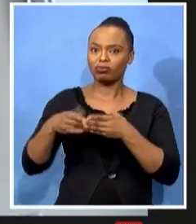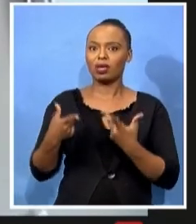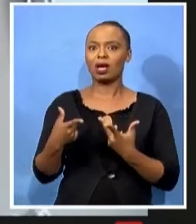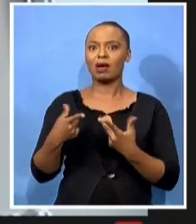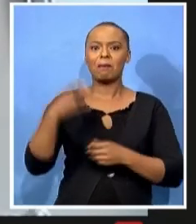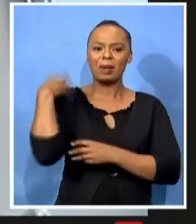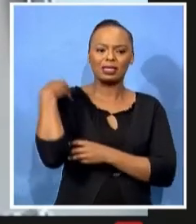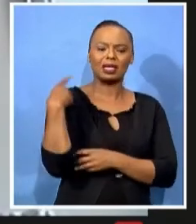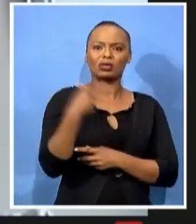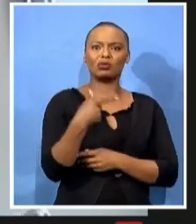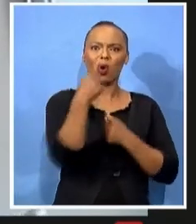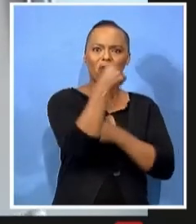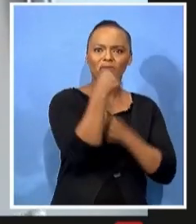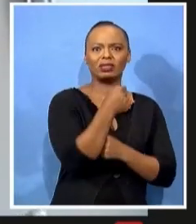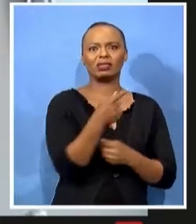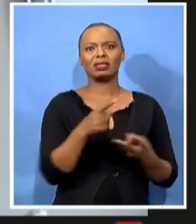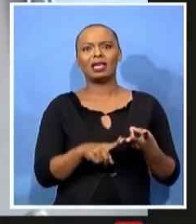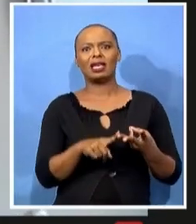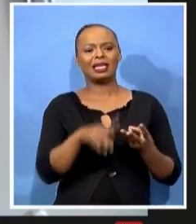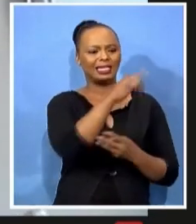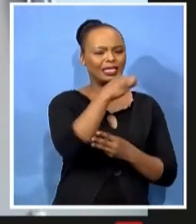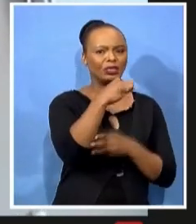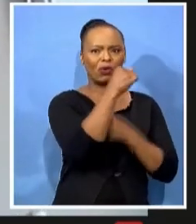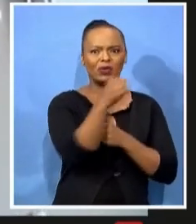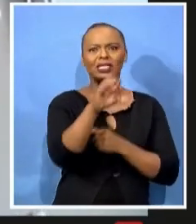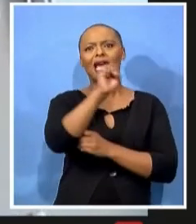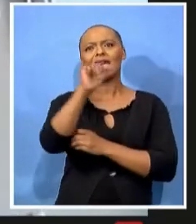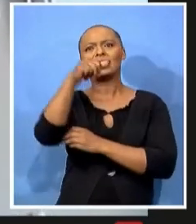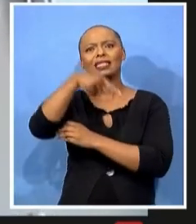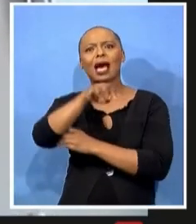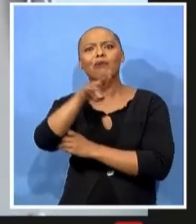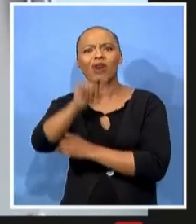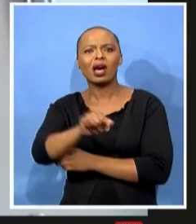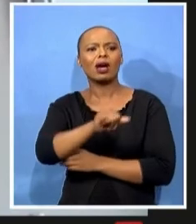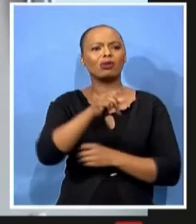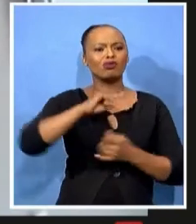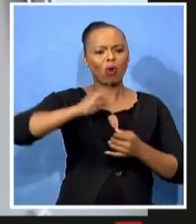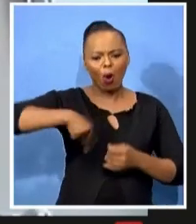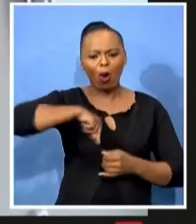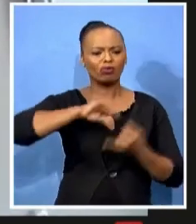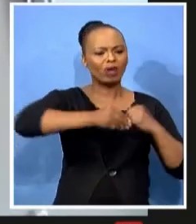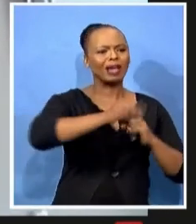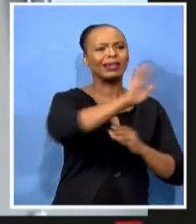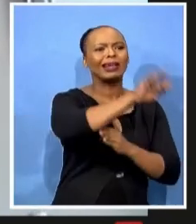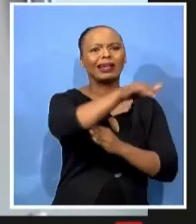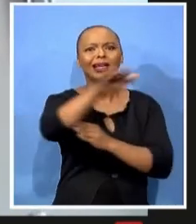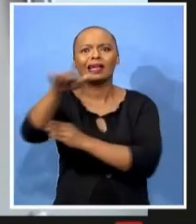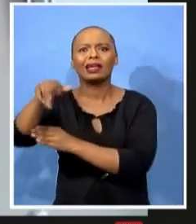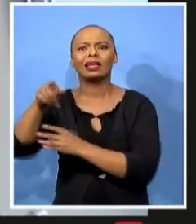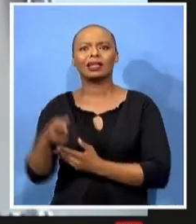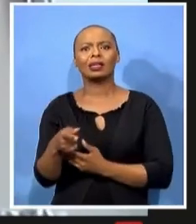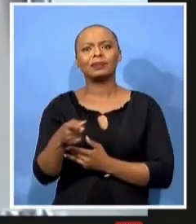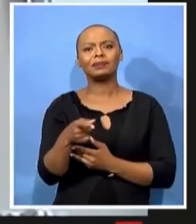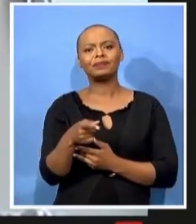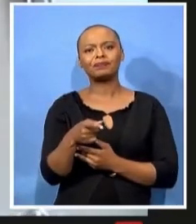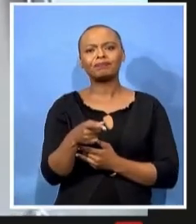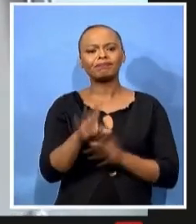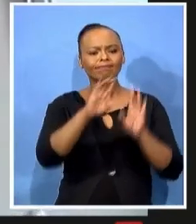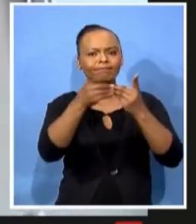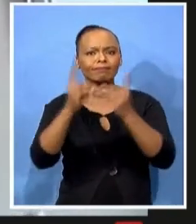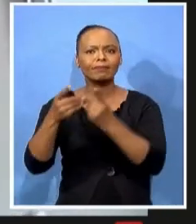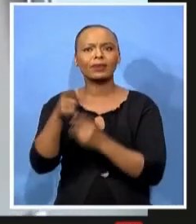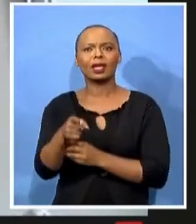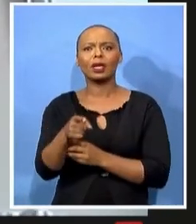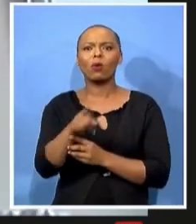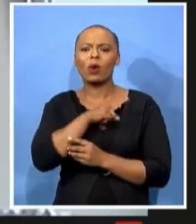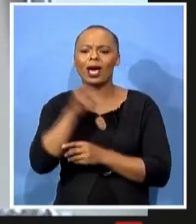SAPRA, all of these entities that fall under our department to get information. We cannot get hold of